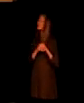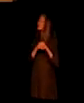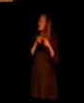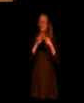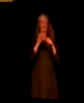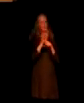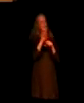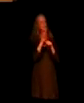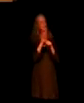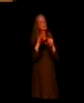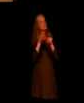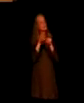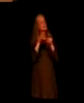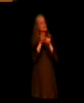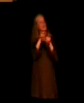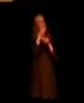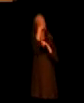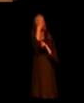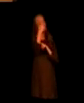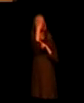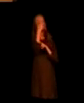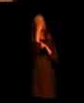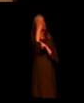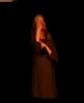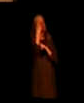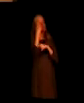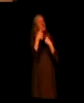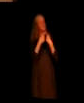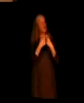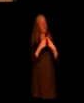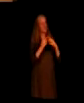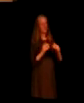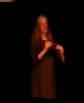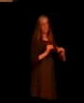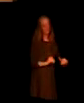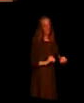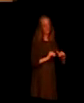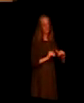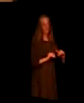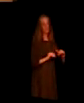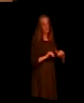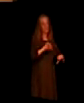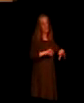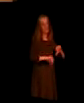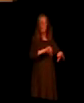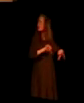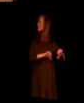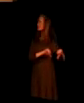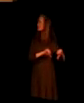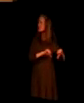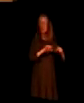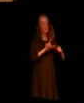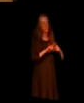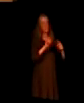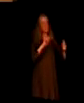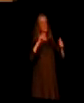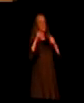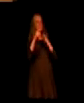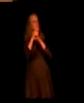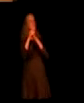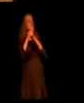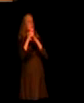the same logic from the plot level science, but to the global